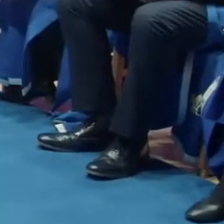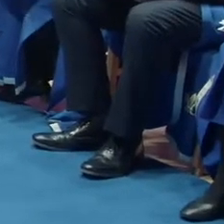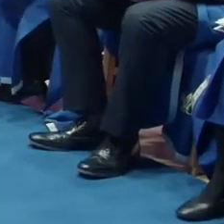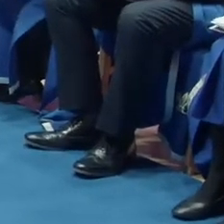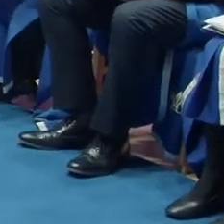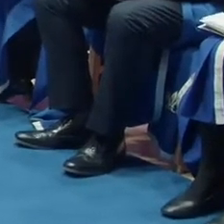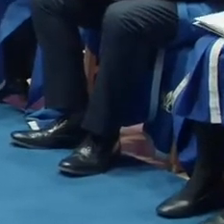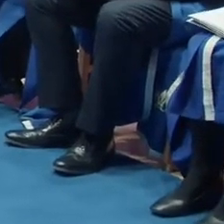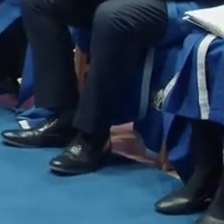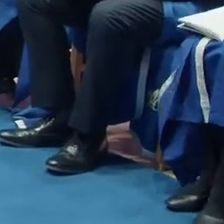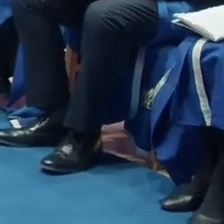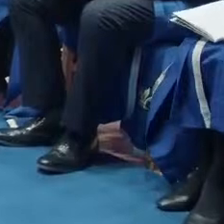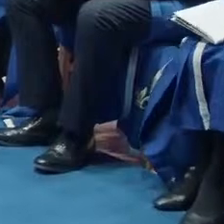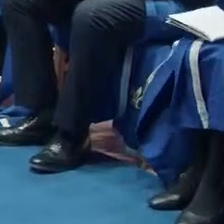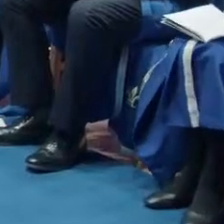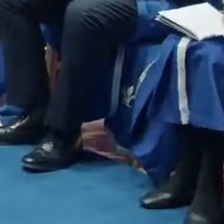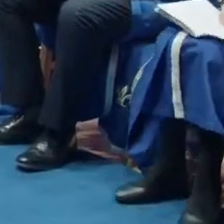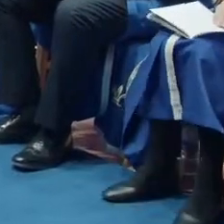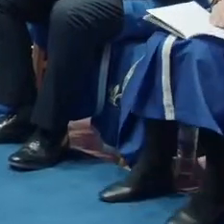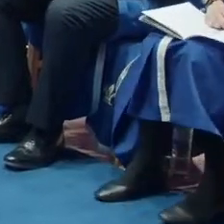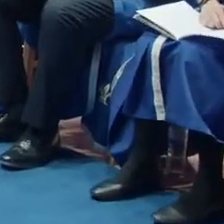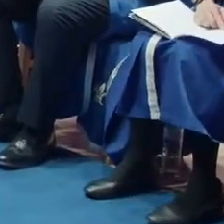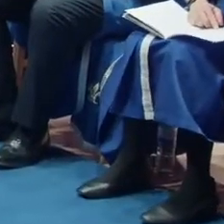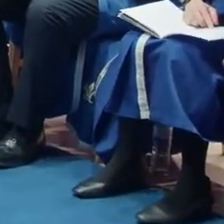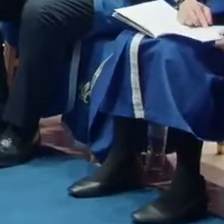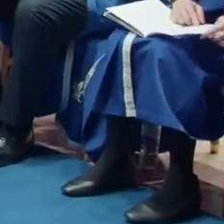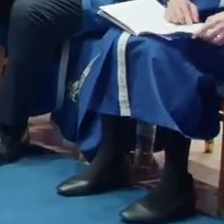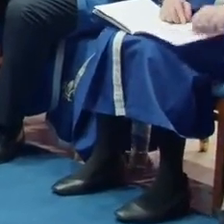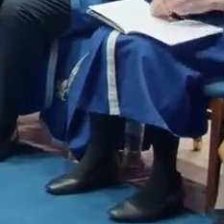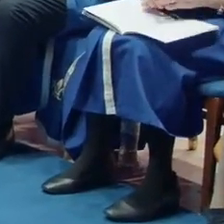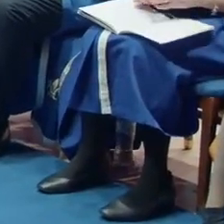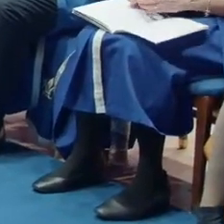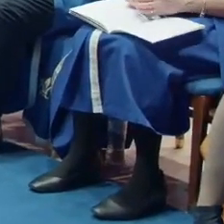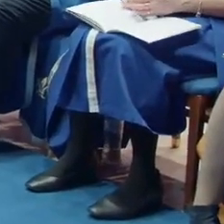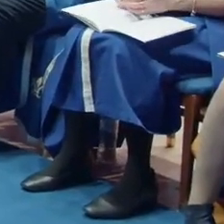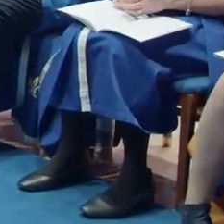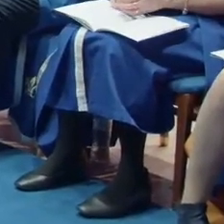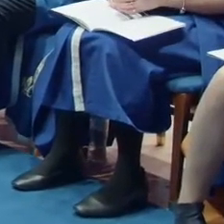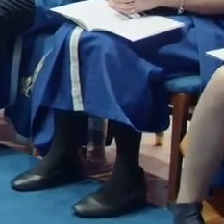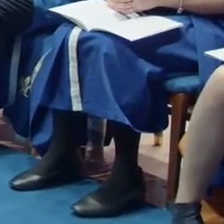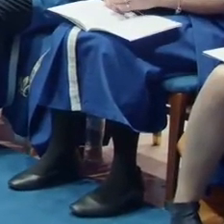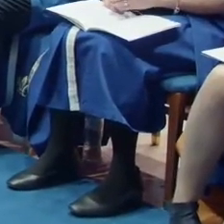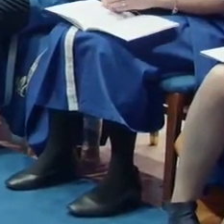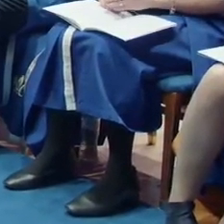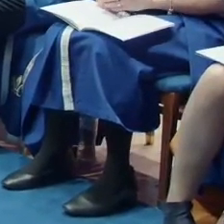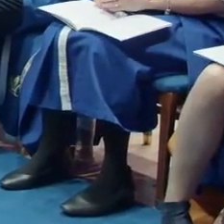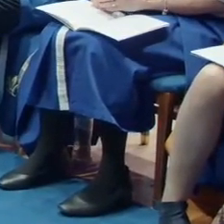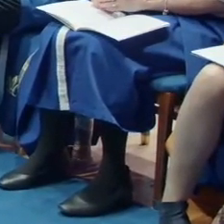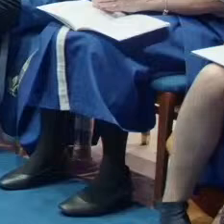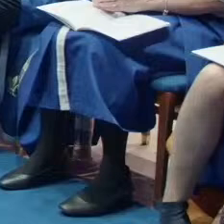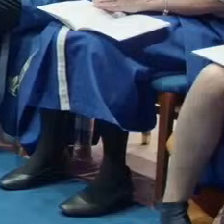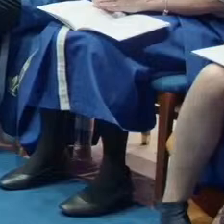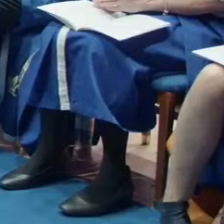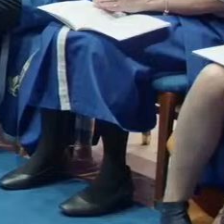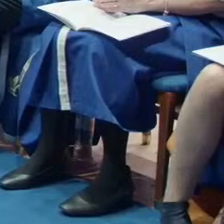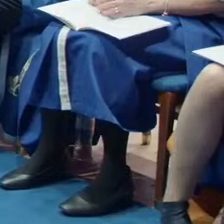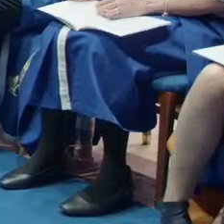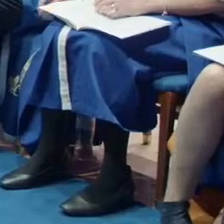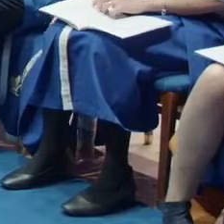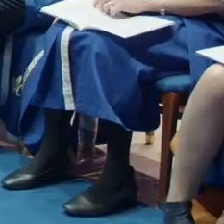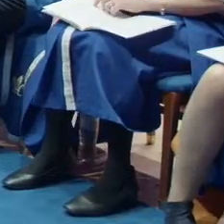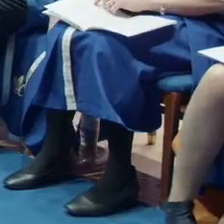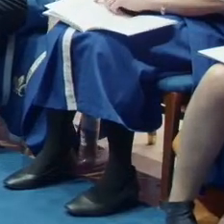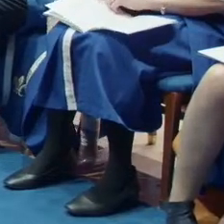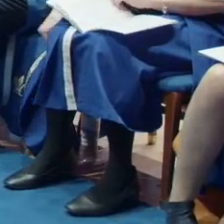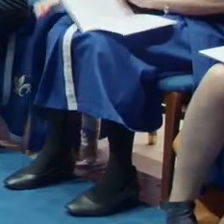Many thanks to the University Choir, always brilliant during these ceremonies. I now call